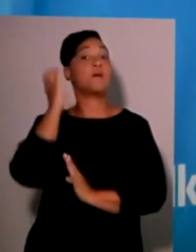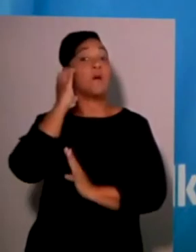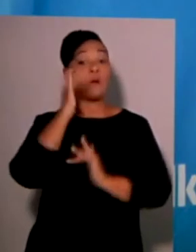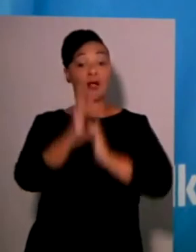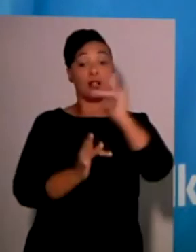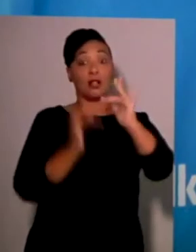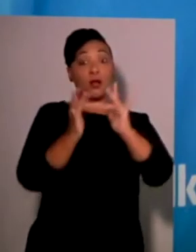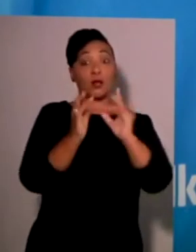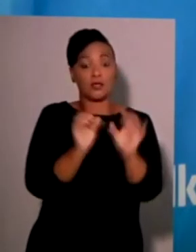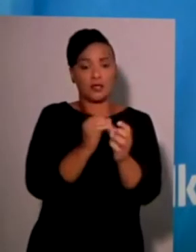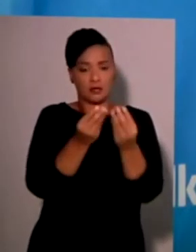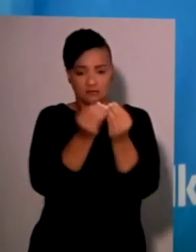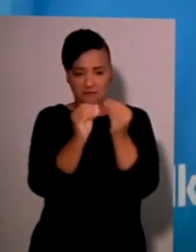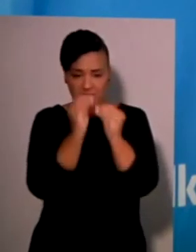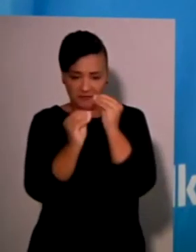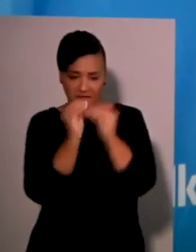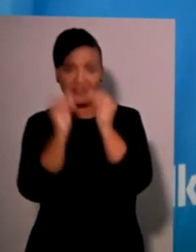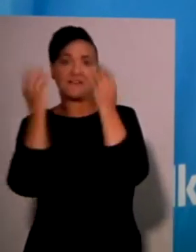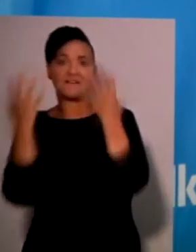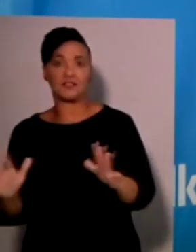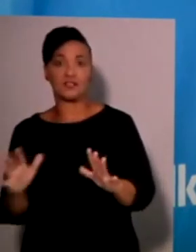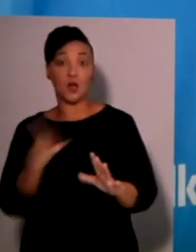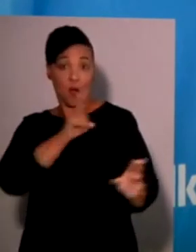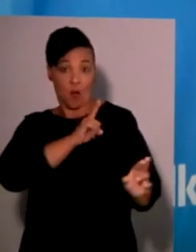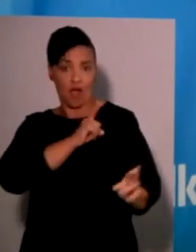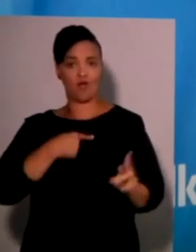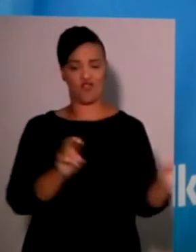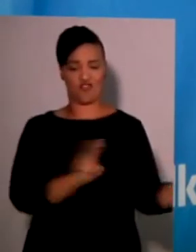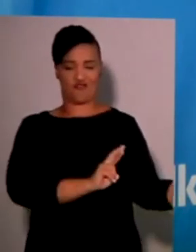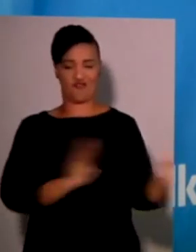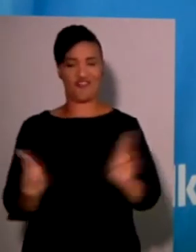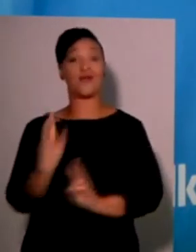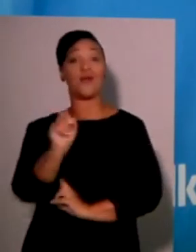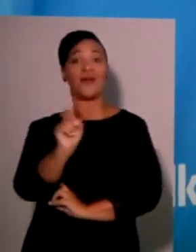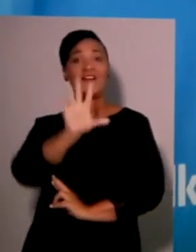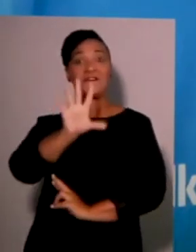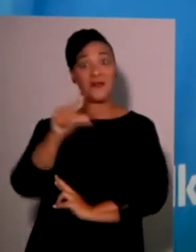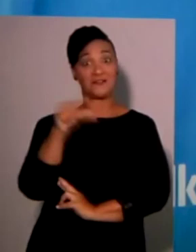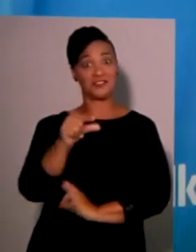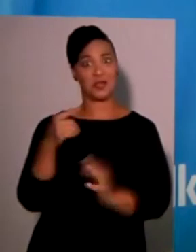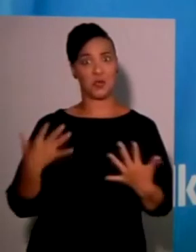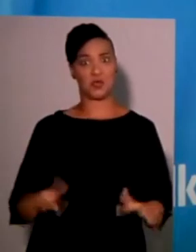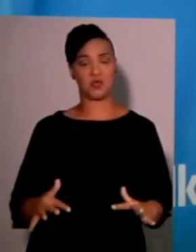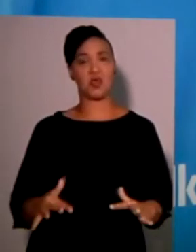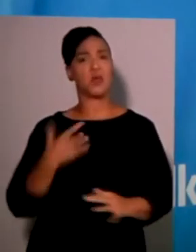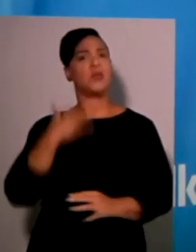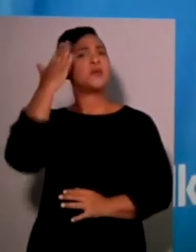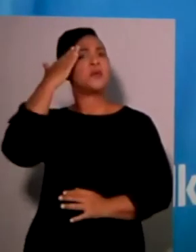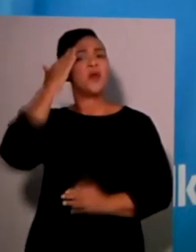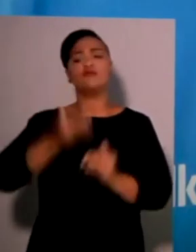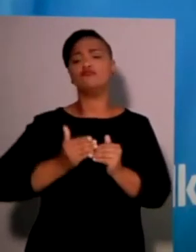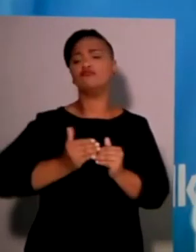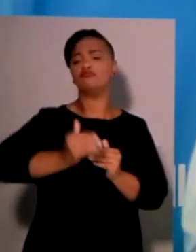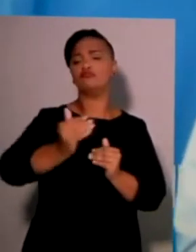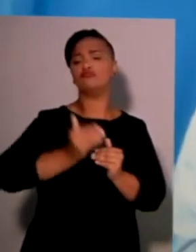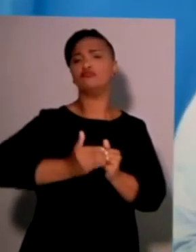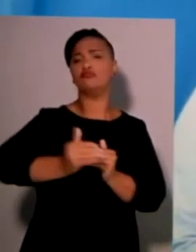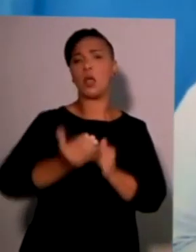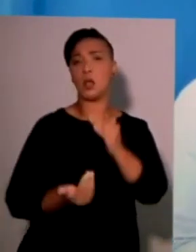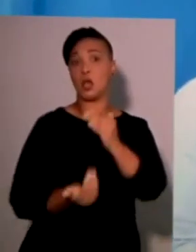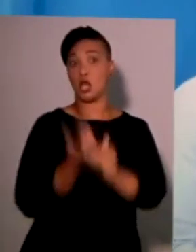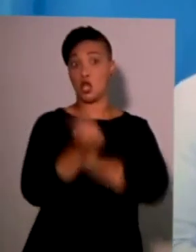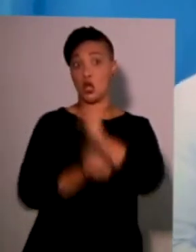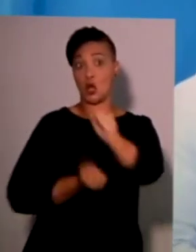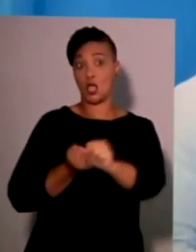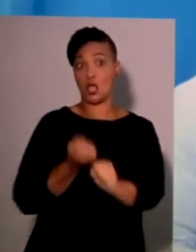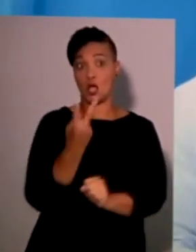network so that we can be 5G ready. We know that the spectrum will be allocated at some point in the new calendar